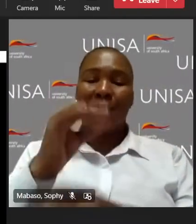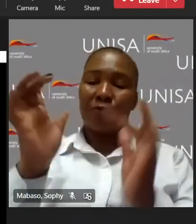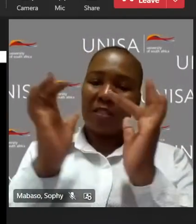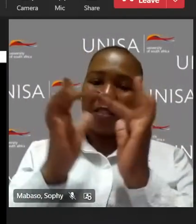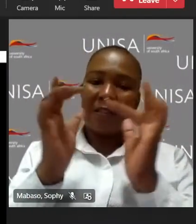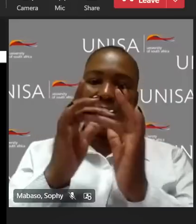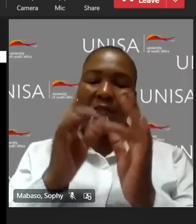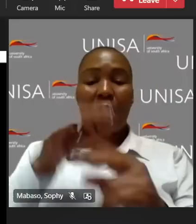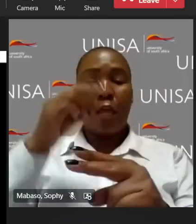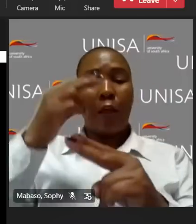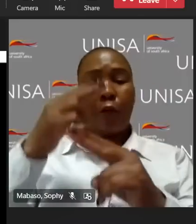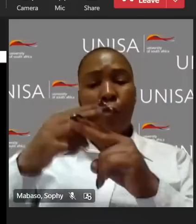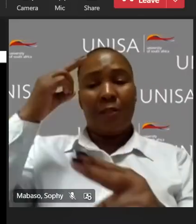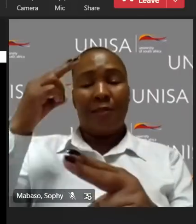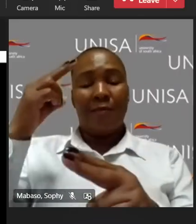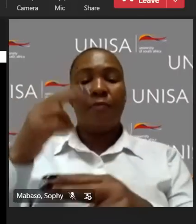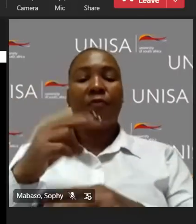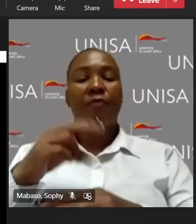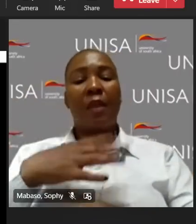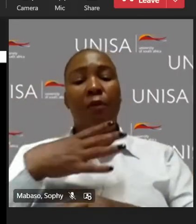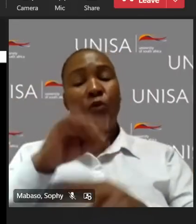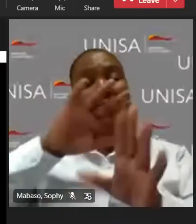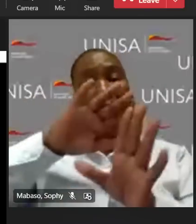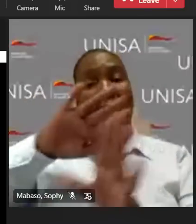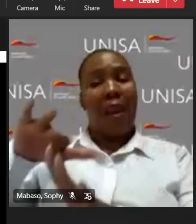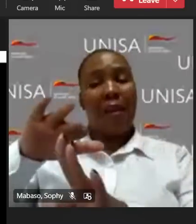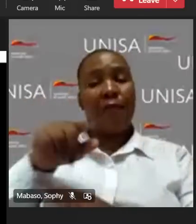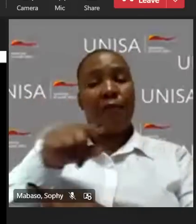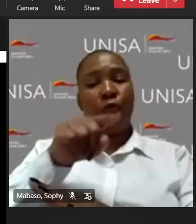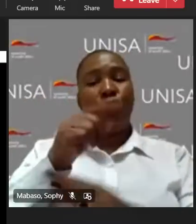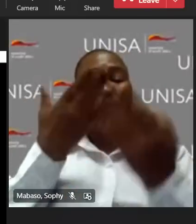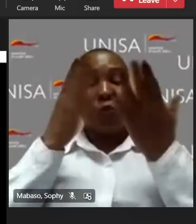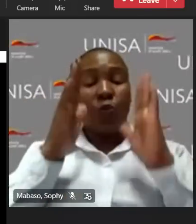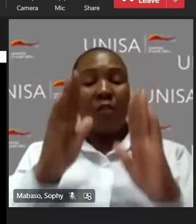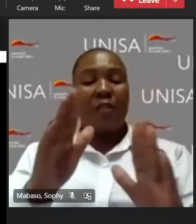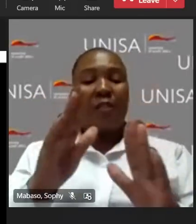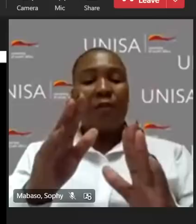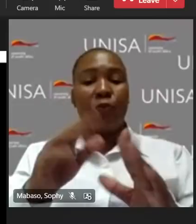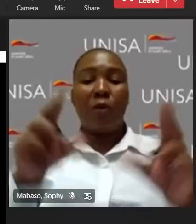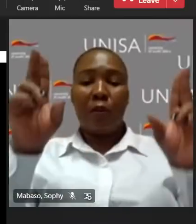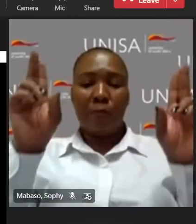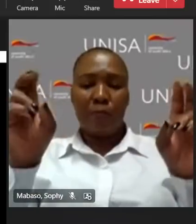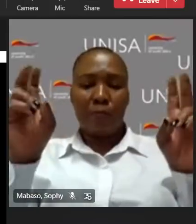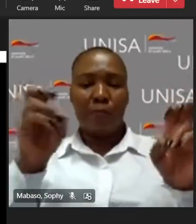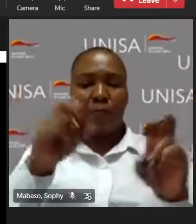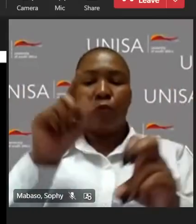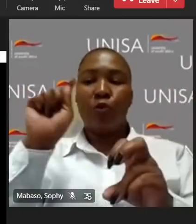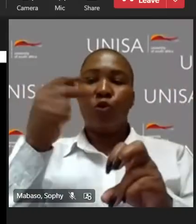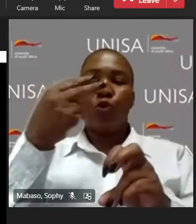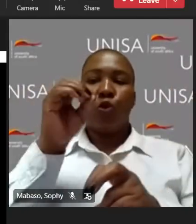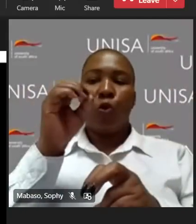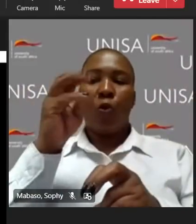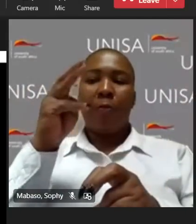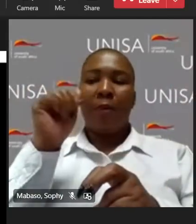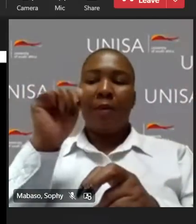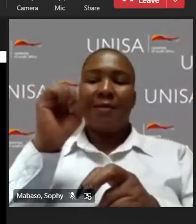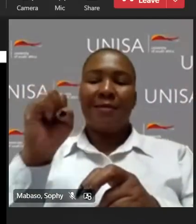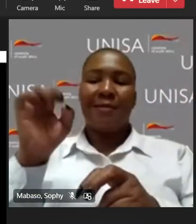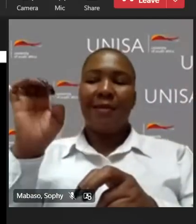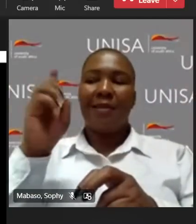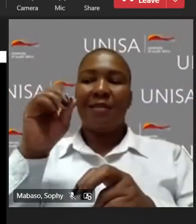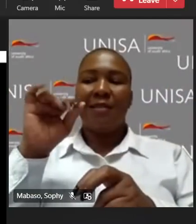In conclusion, I'd like to leave you students with a quote by Thomas Edison.